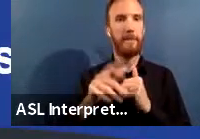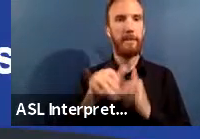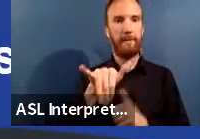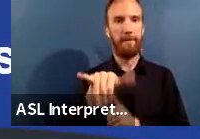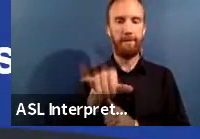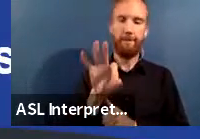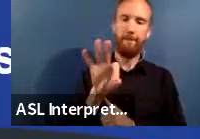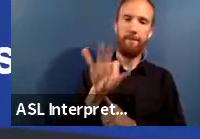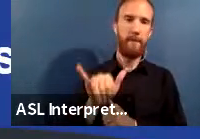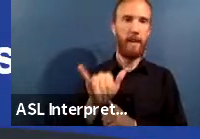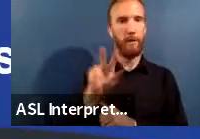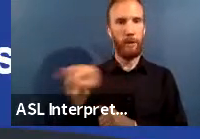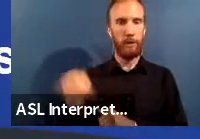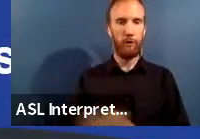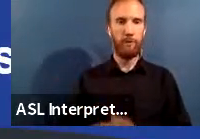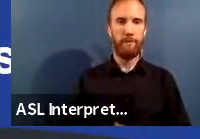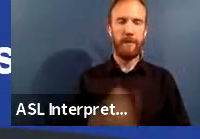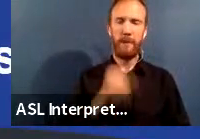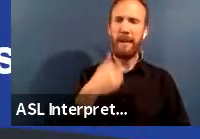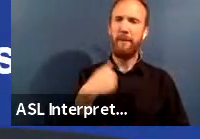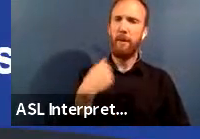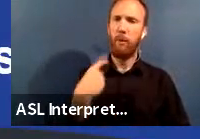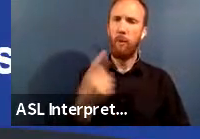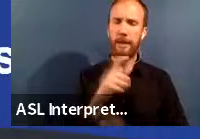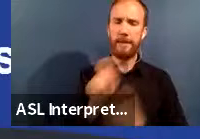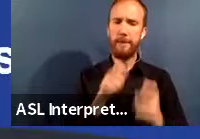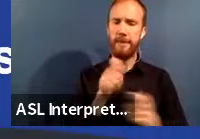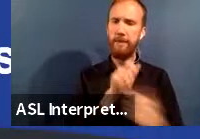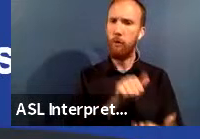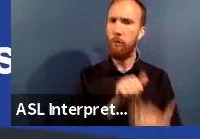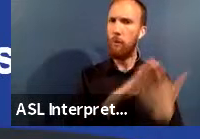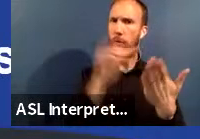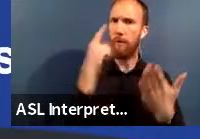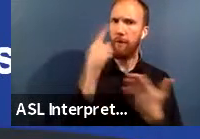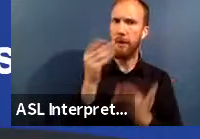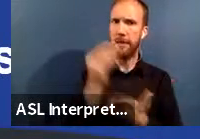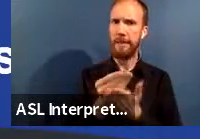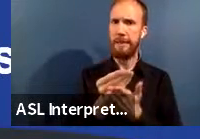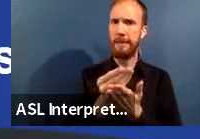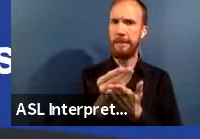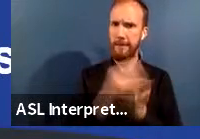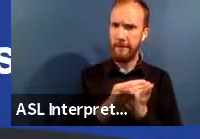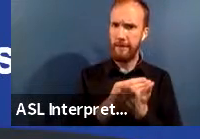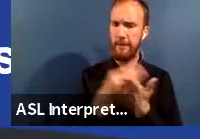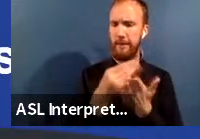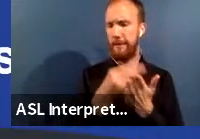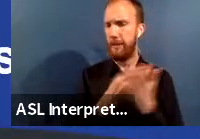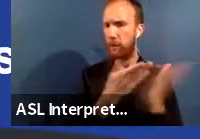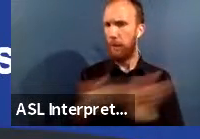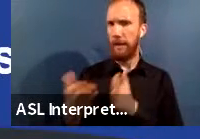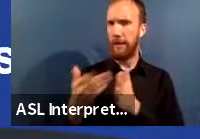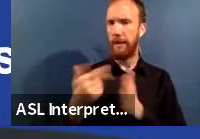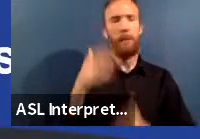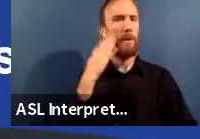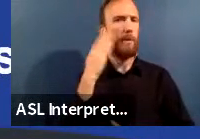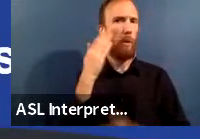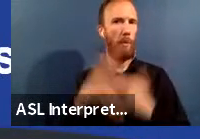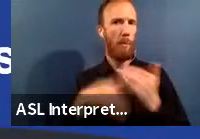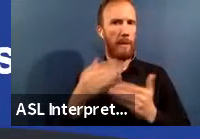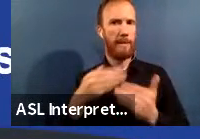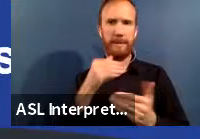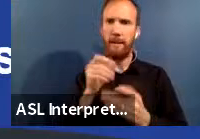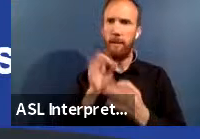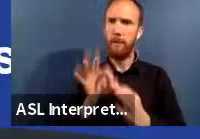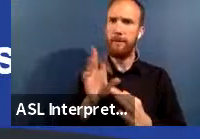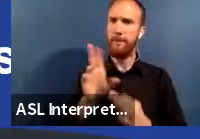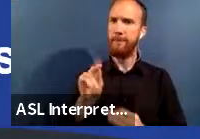There is a no one-size-fits-all approach to capital planning, and we understand that the current process isn't perfect. However, CPS is committed to